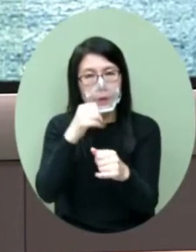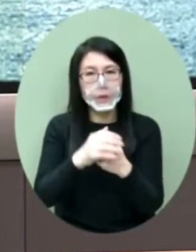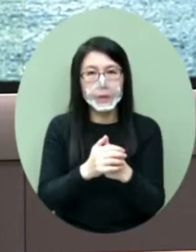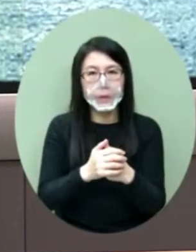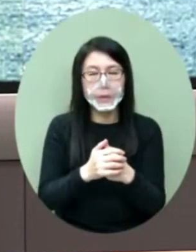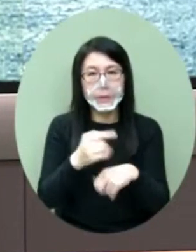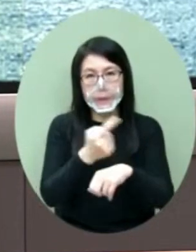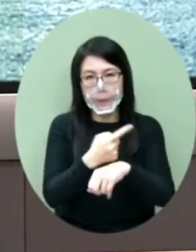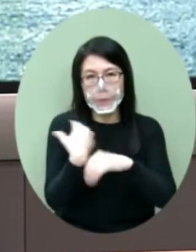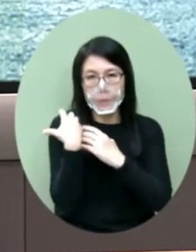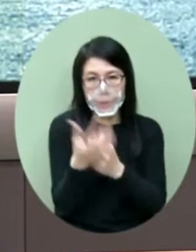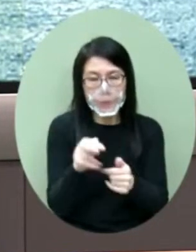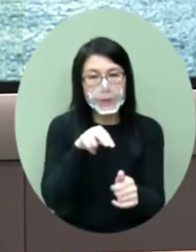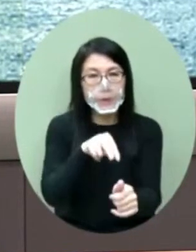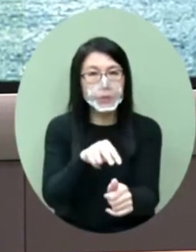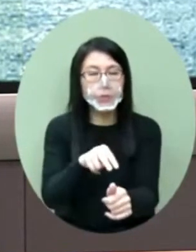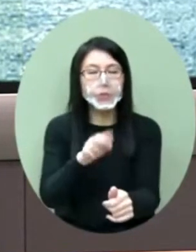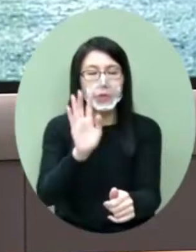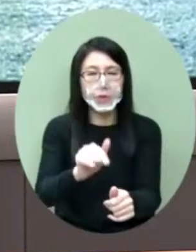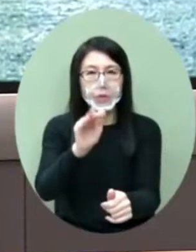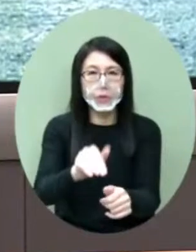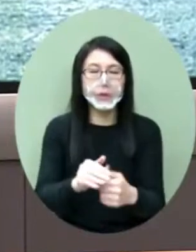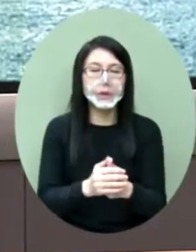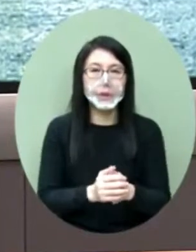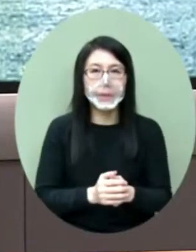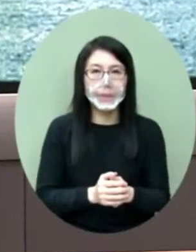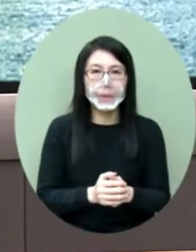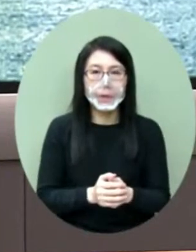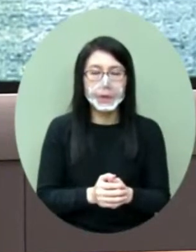arrange these residents to the holding centers.